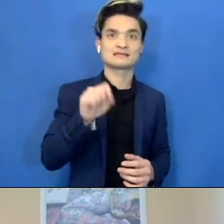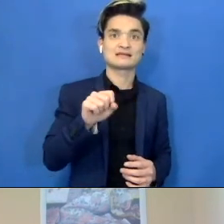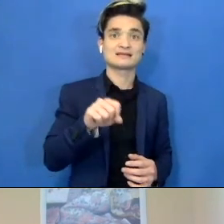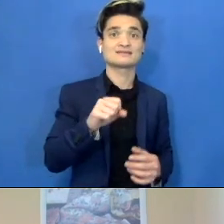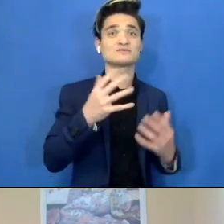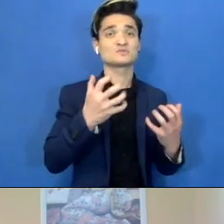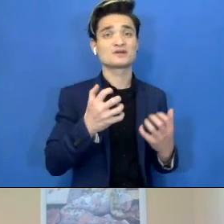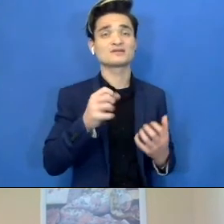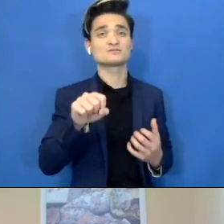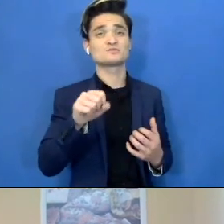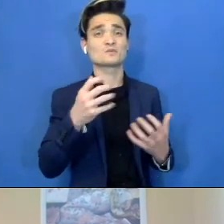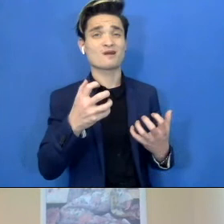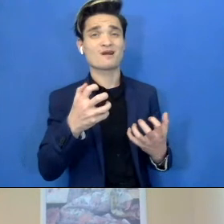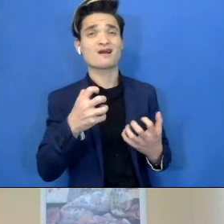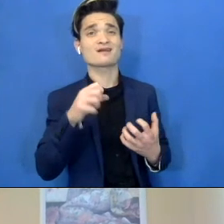it.